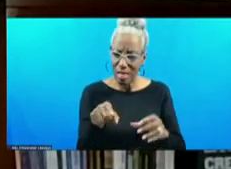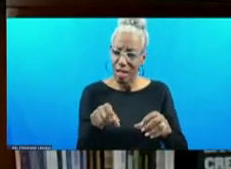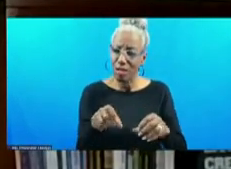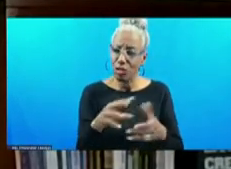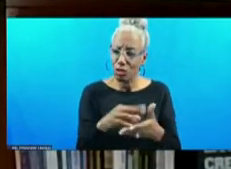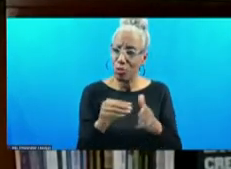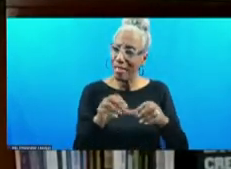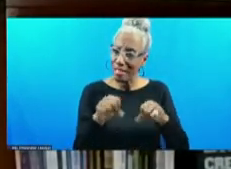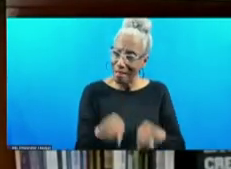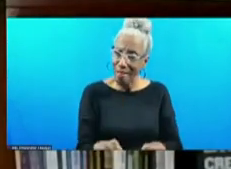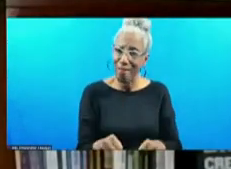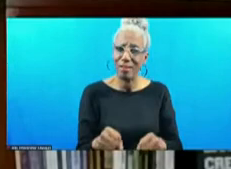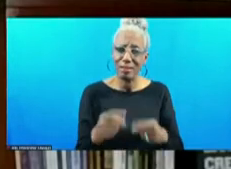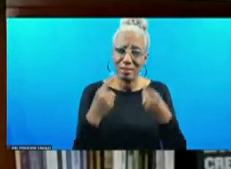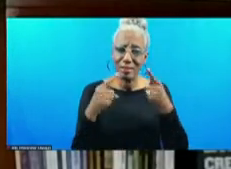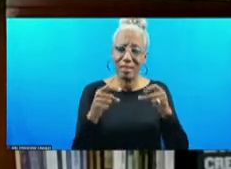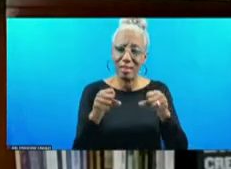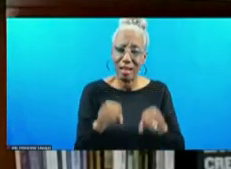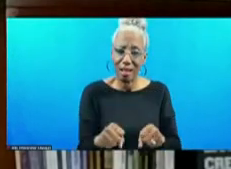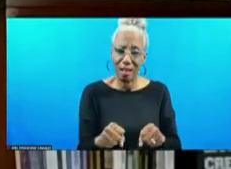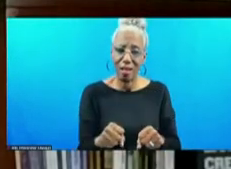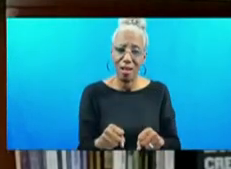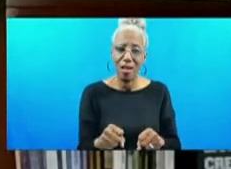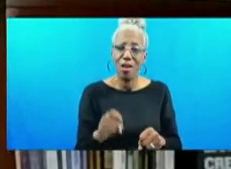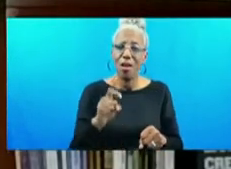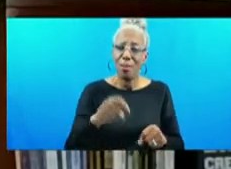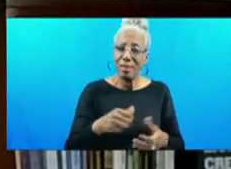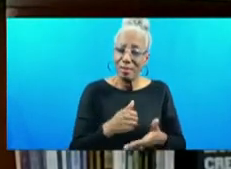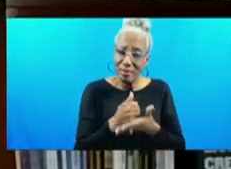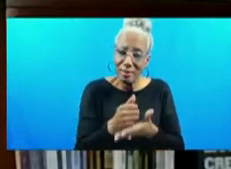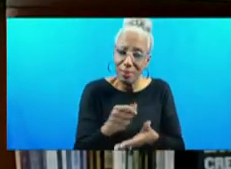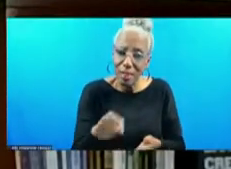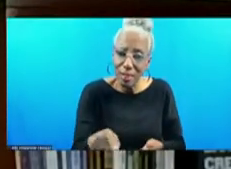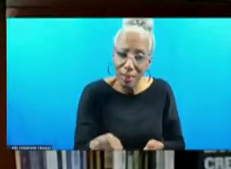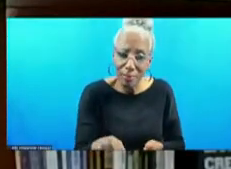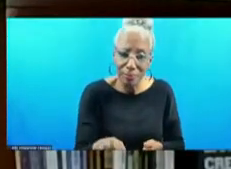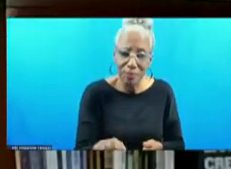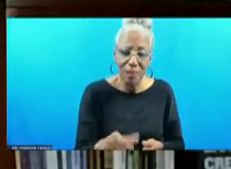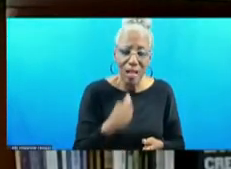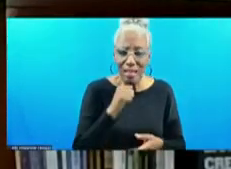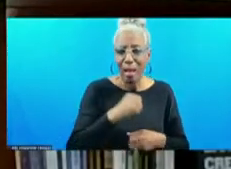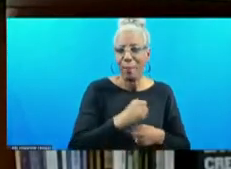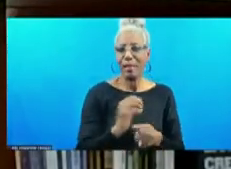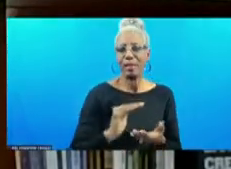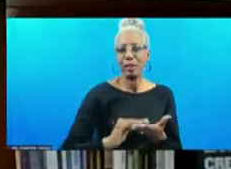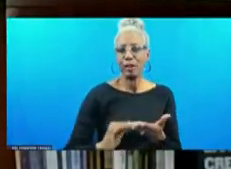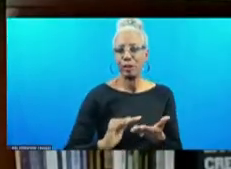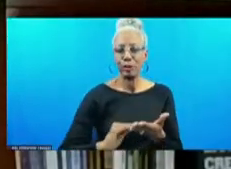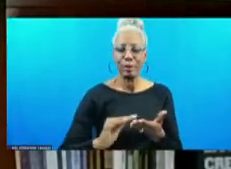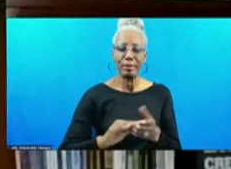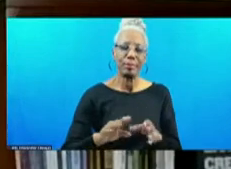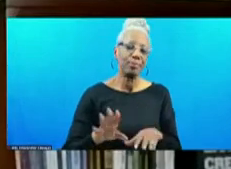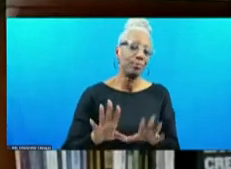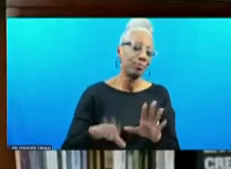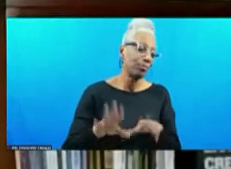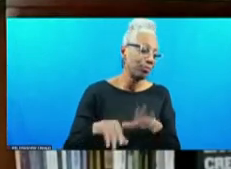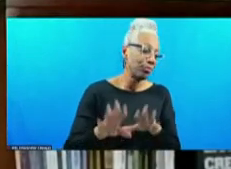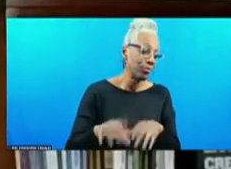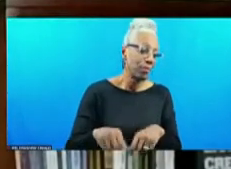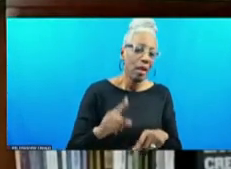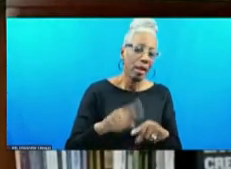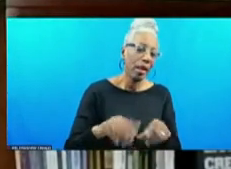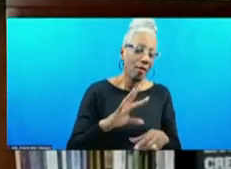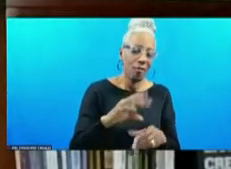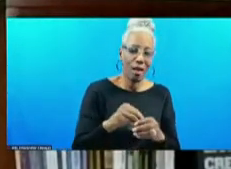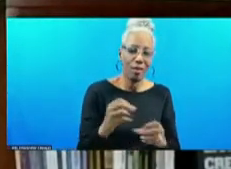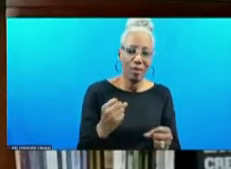terms of why we keep them out of that. Again, coming to the mindset of all the people who have to make decisions about our students and how they